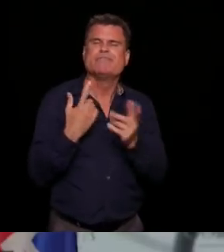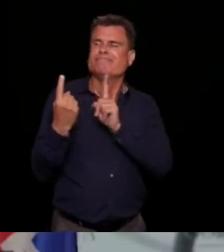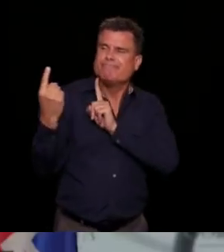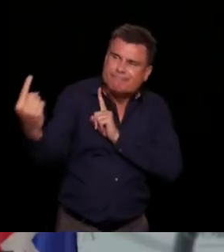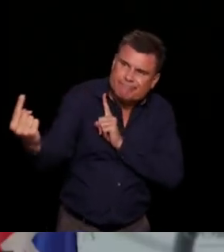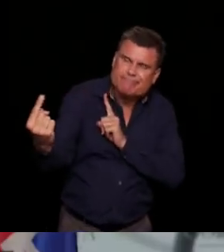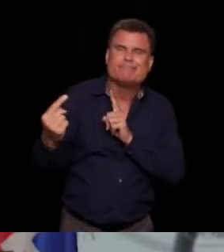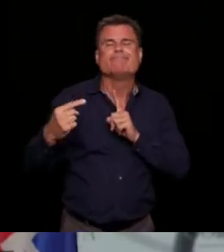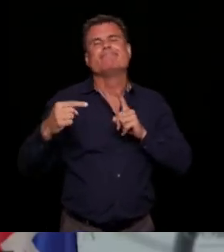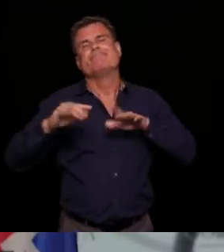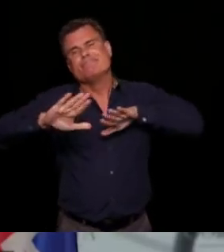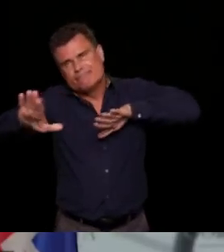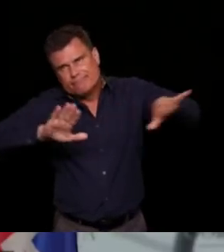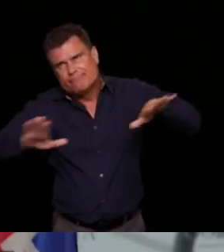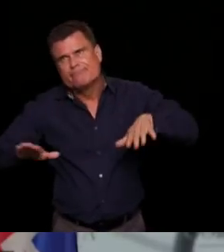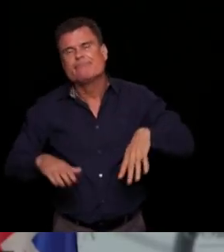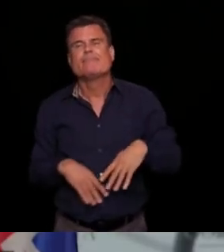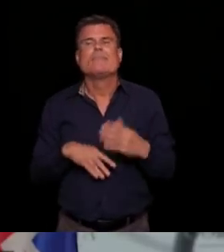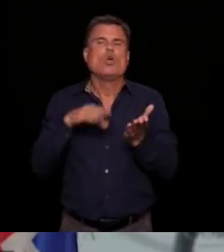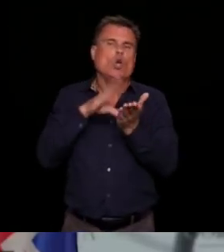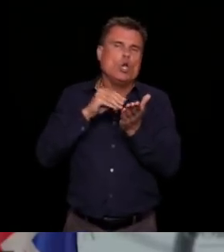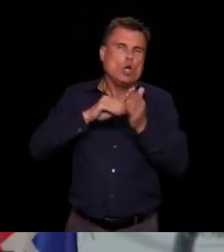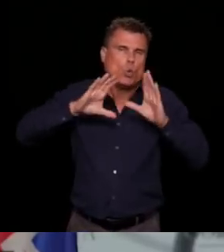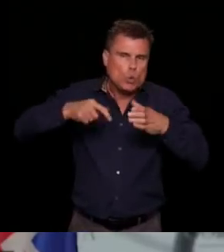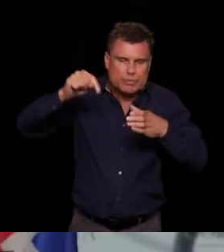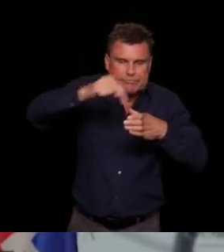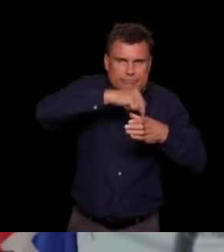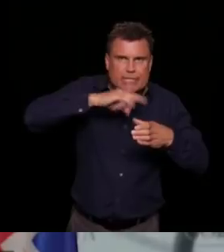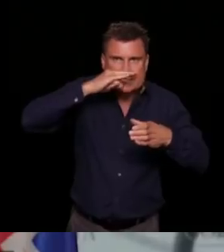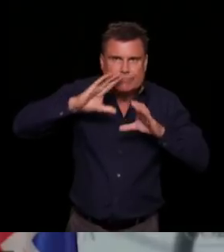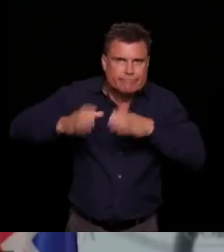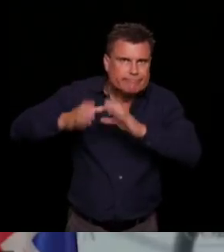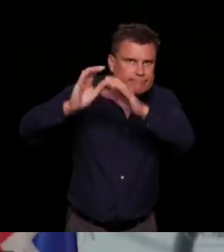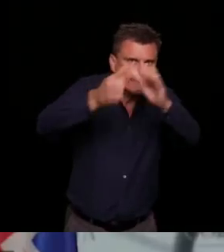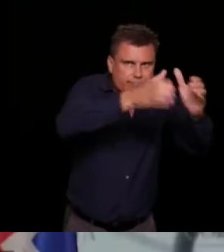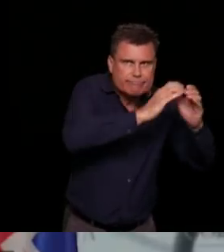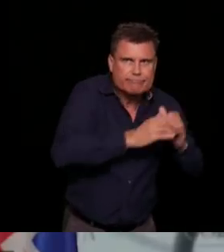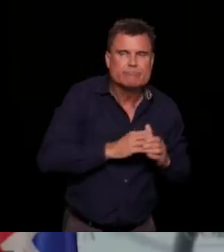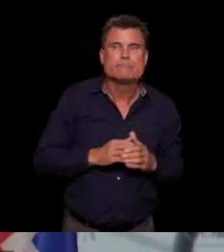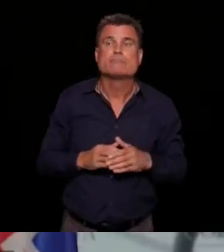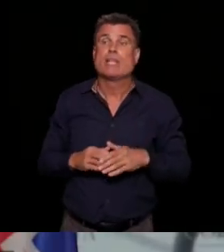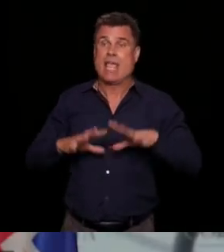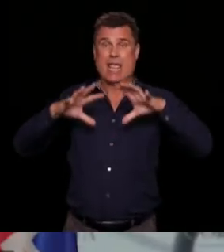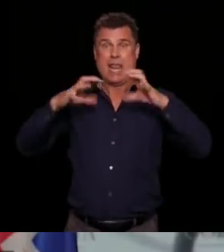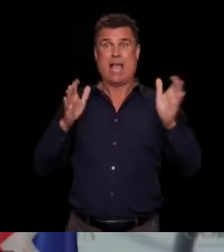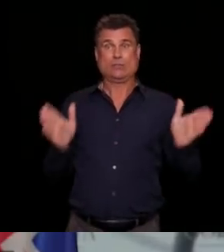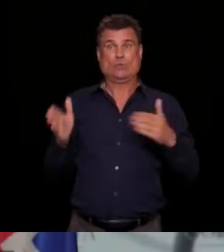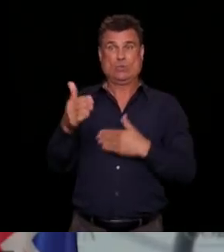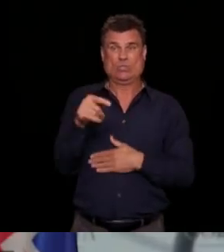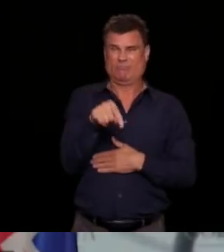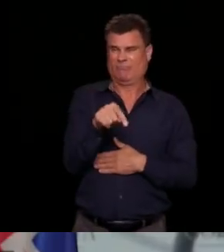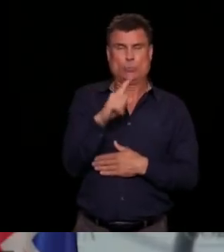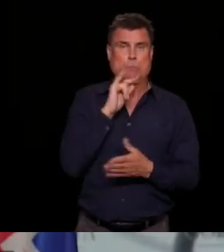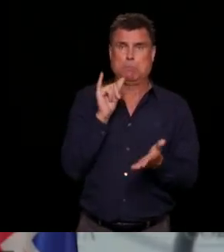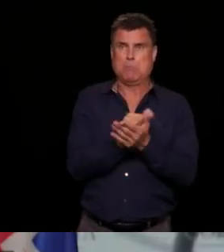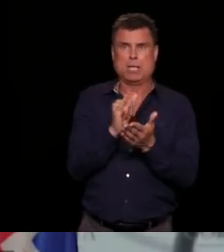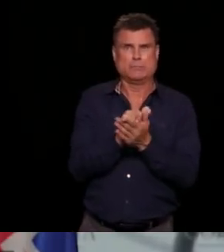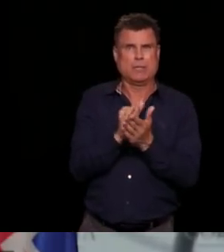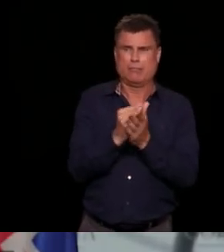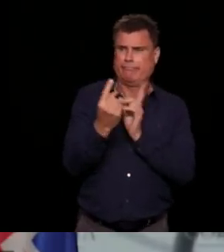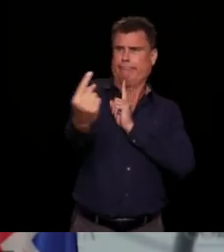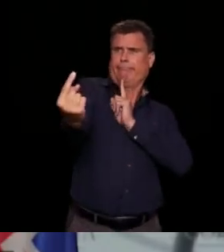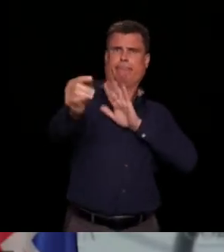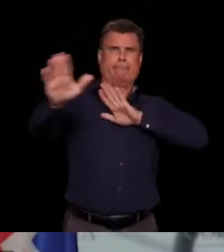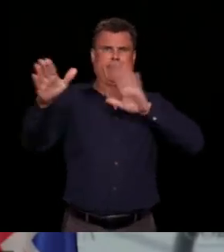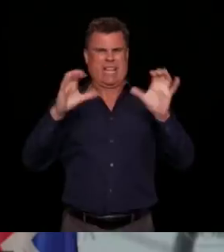students within the classrooms, even within their learning cohorts or groups. So if physical distancing isn't possible in a classroom, will